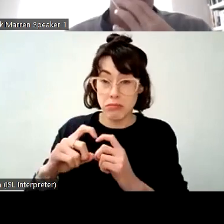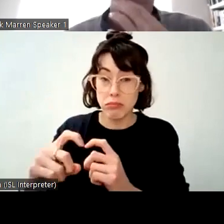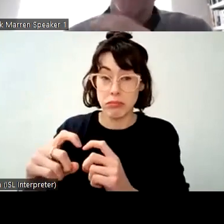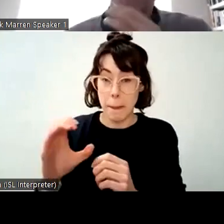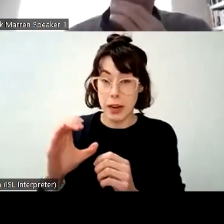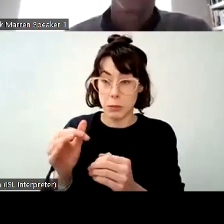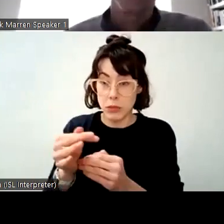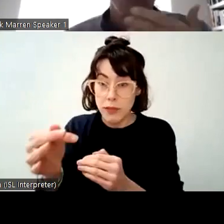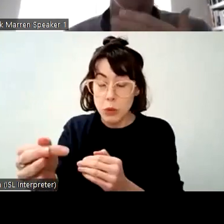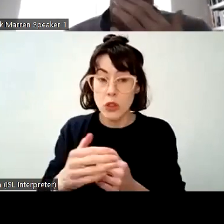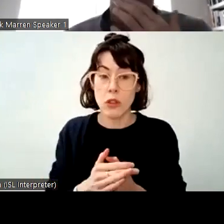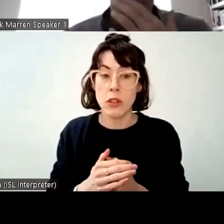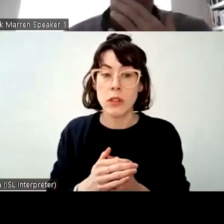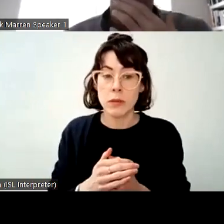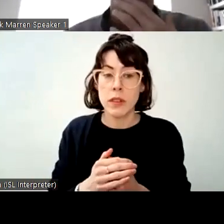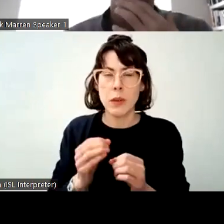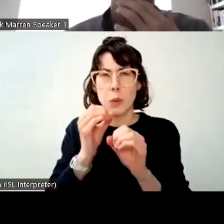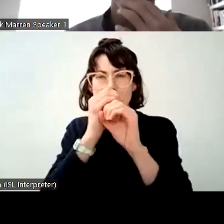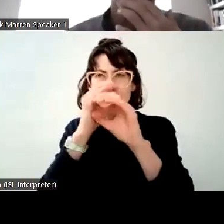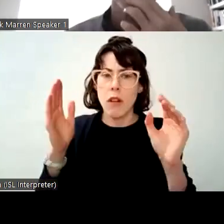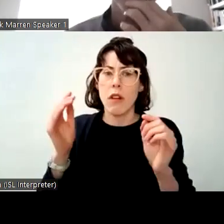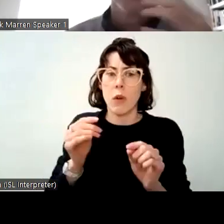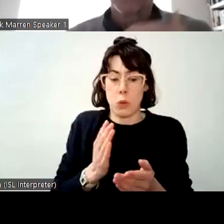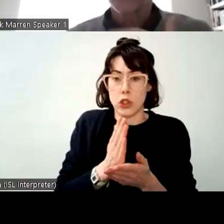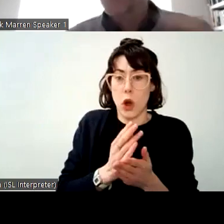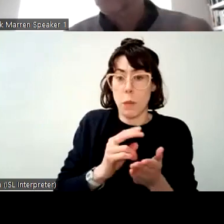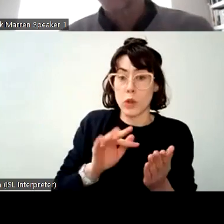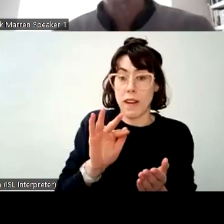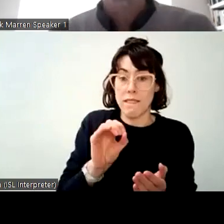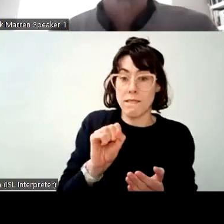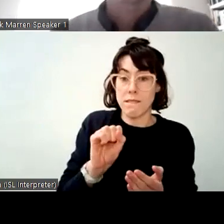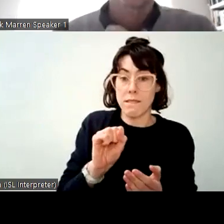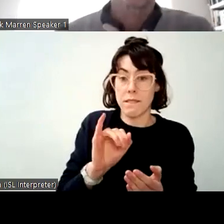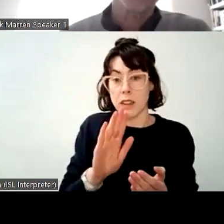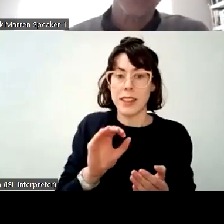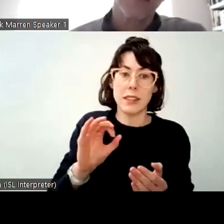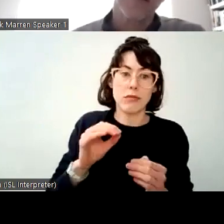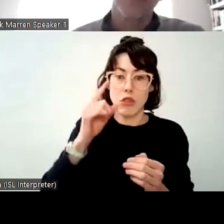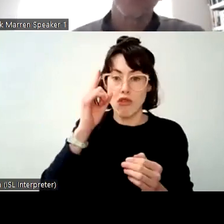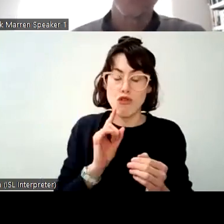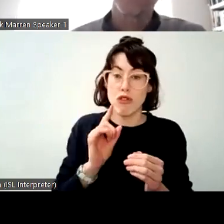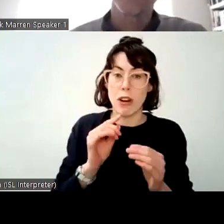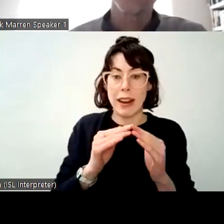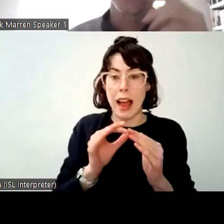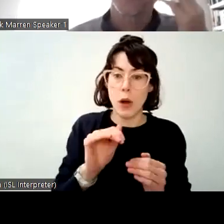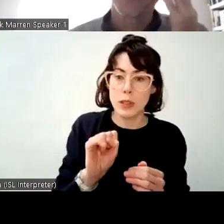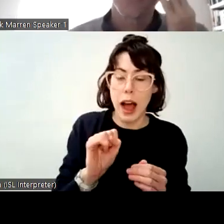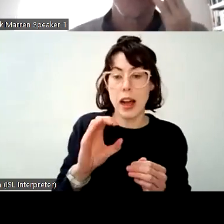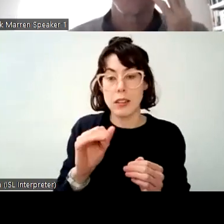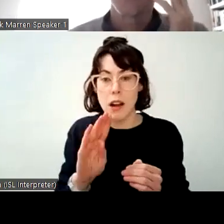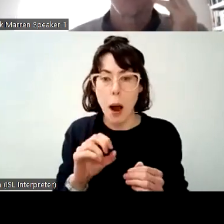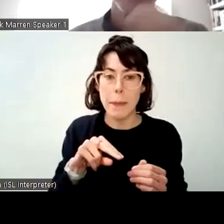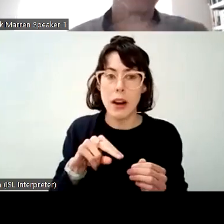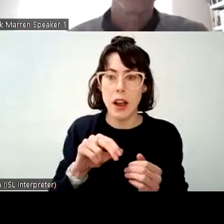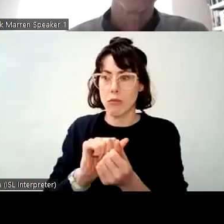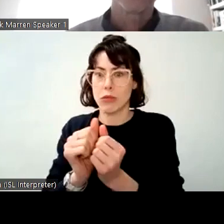societies should be after a transition process. But change is coming, particularly around green power and circular